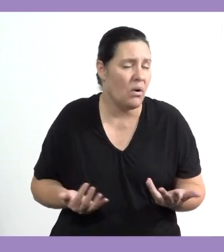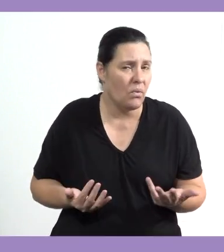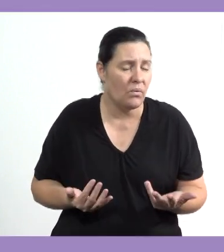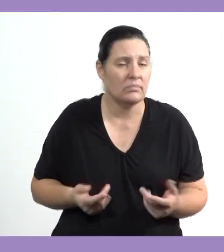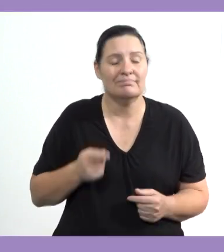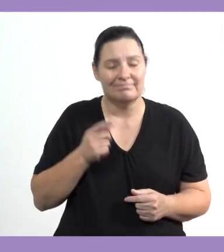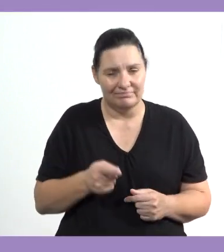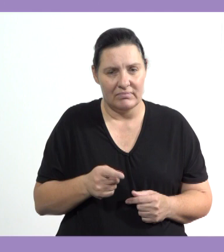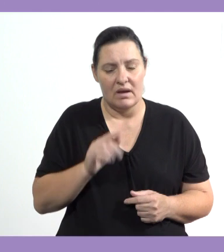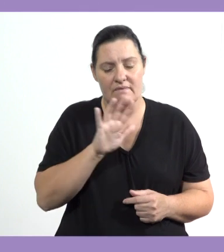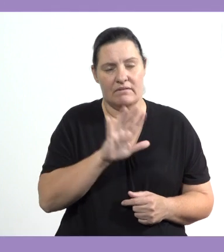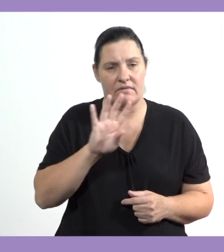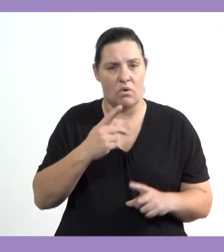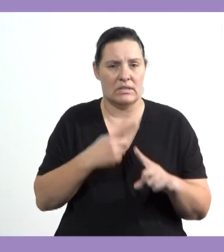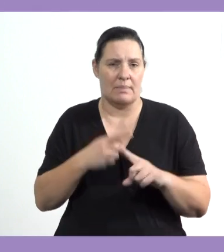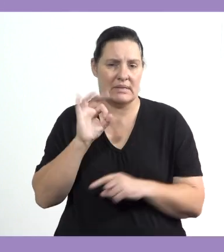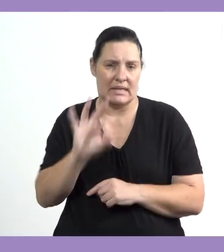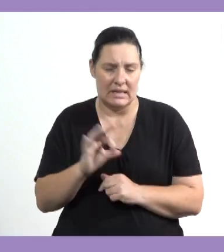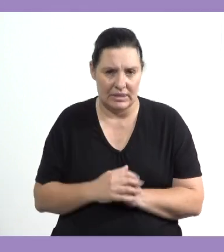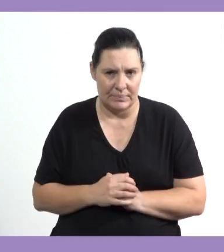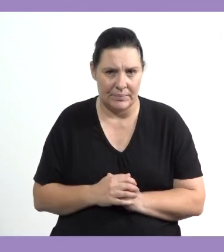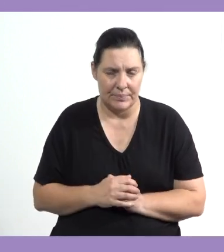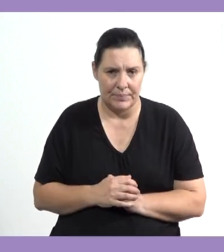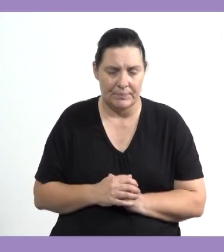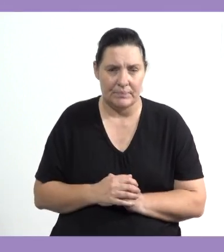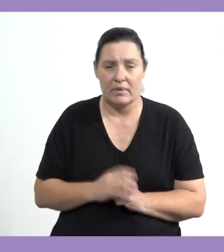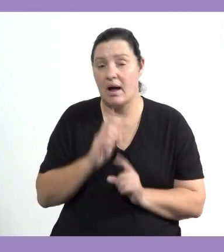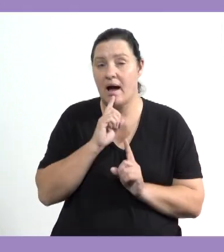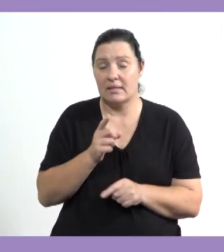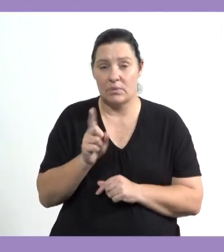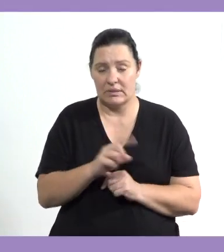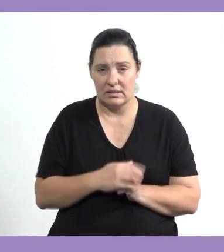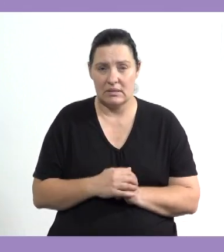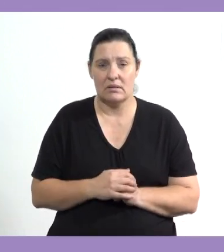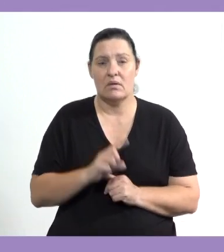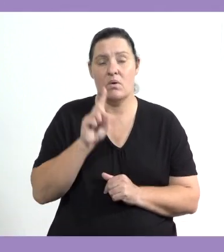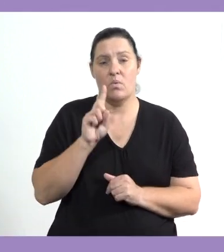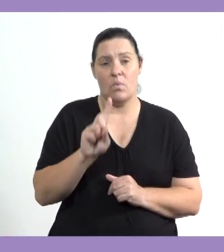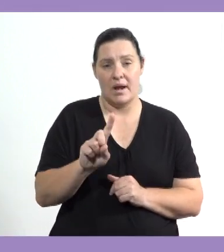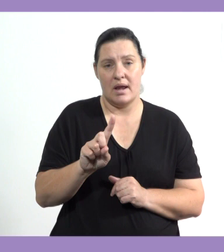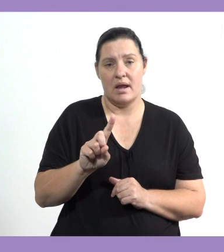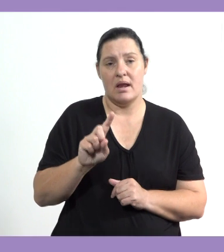next number? That is going to be 54 multiplied by 3. And the answer for that is